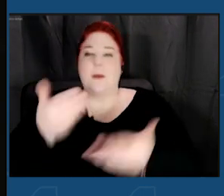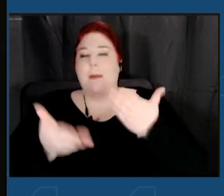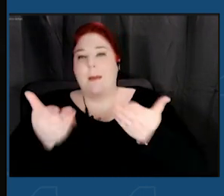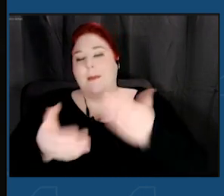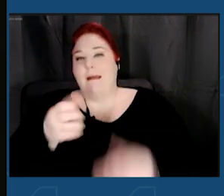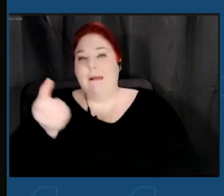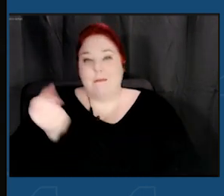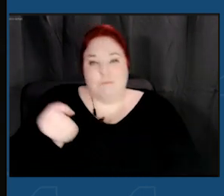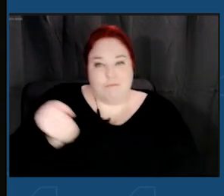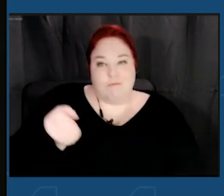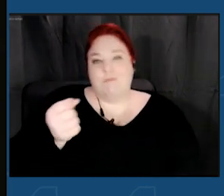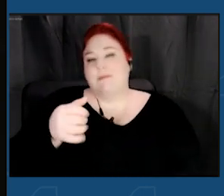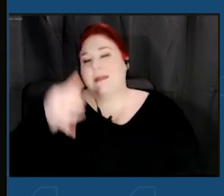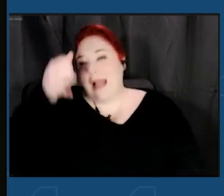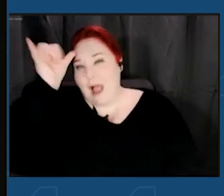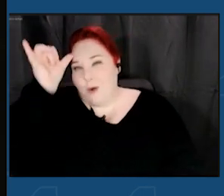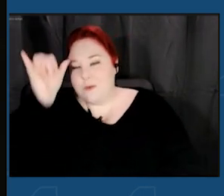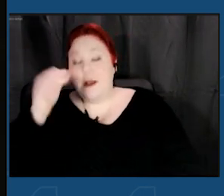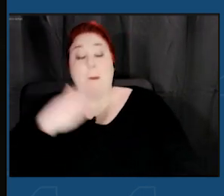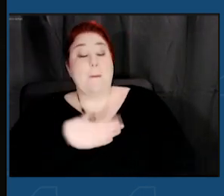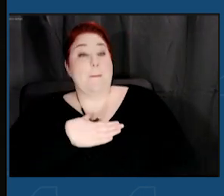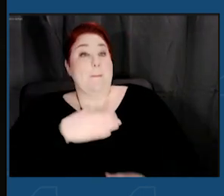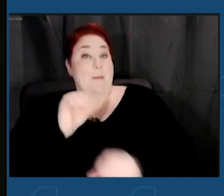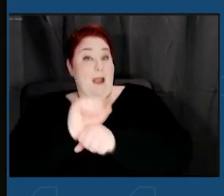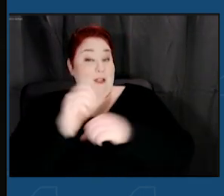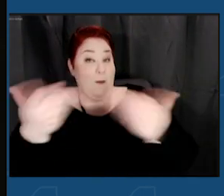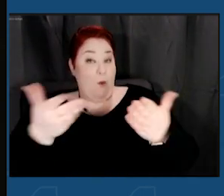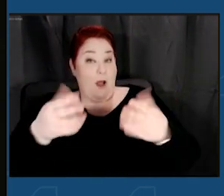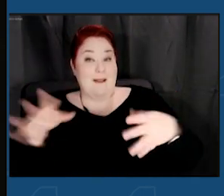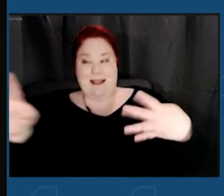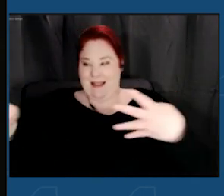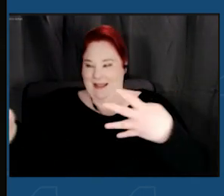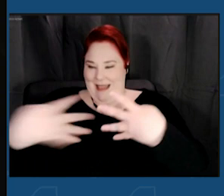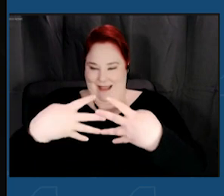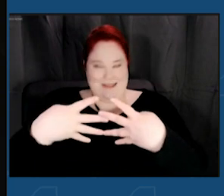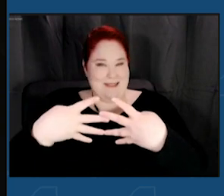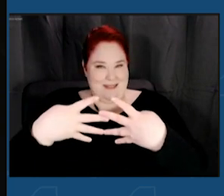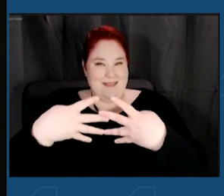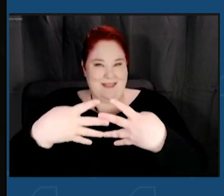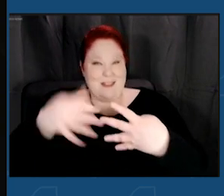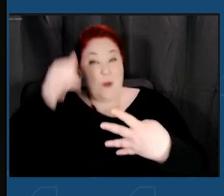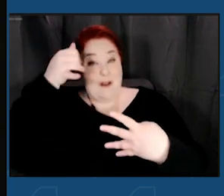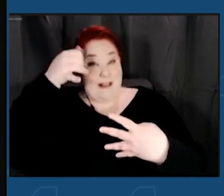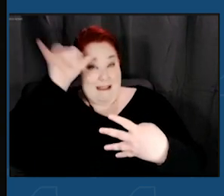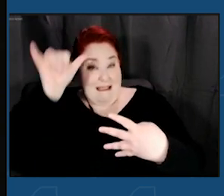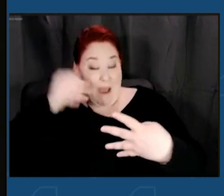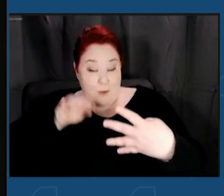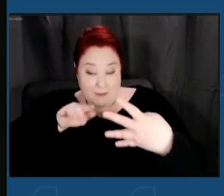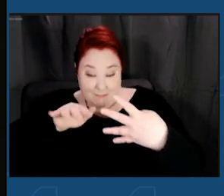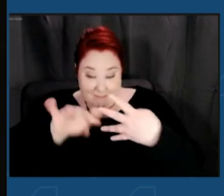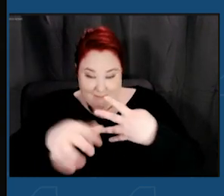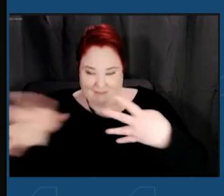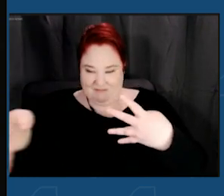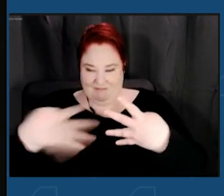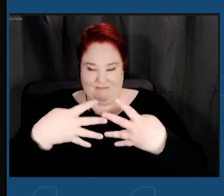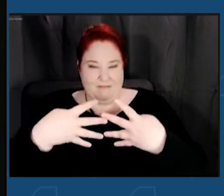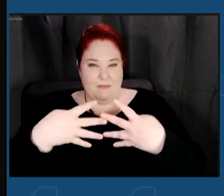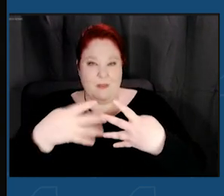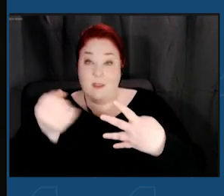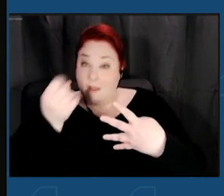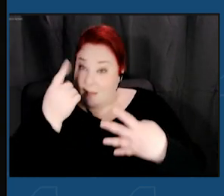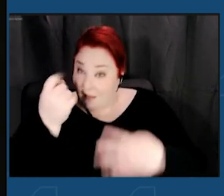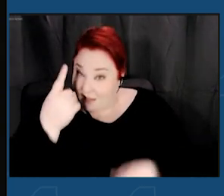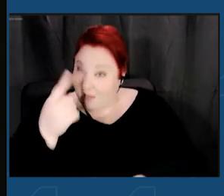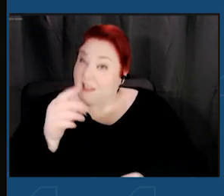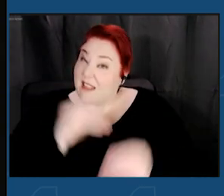My job was to close the gate after the cows went in. Closing a gate is more complicated than it looks.